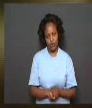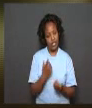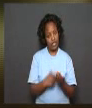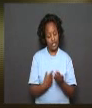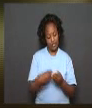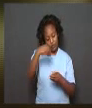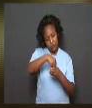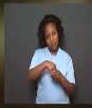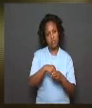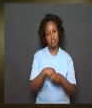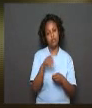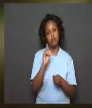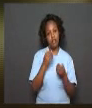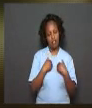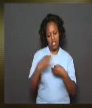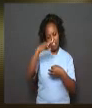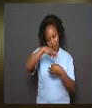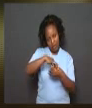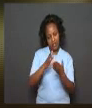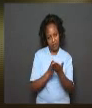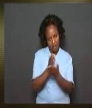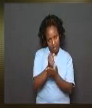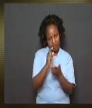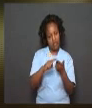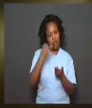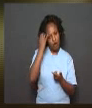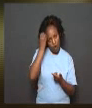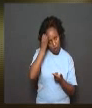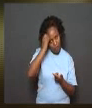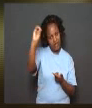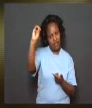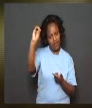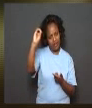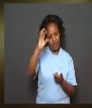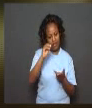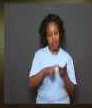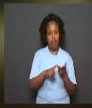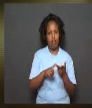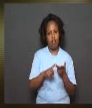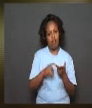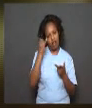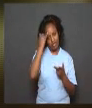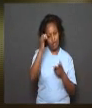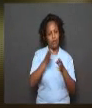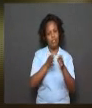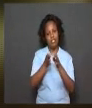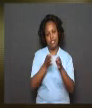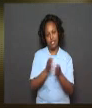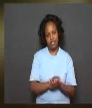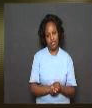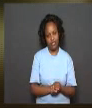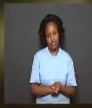include the rights of thought, opinion, and expression.